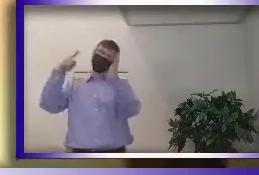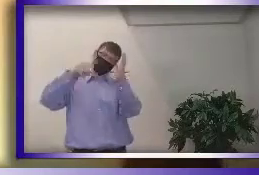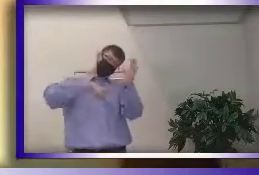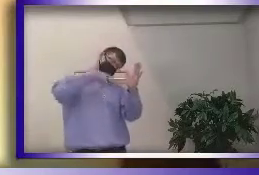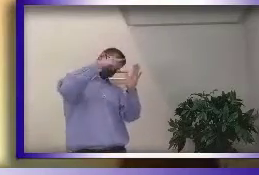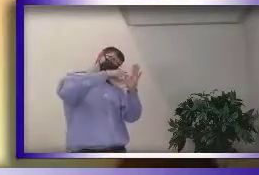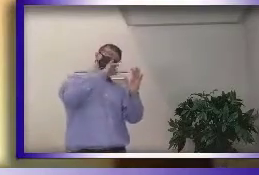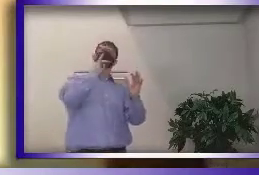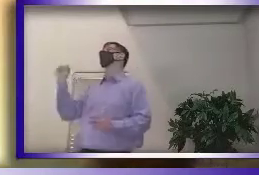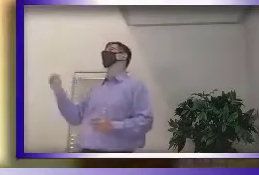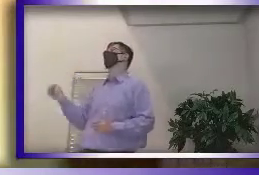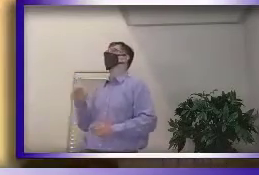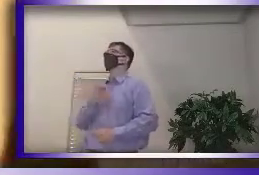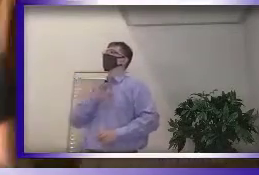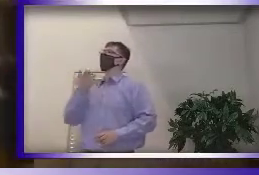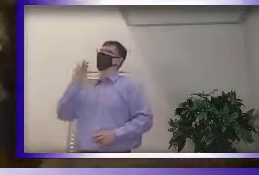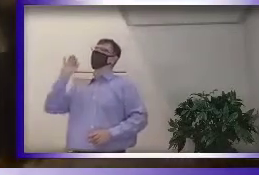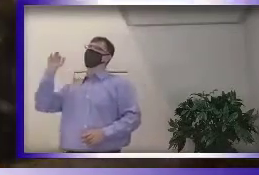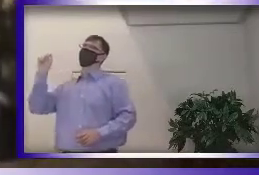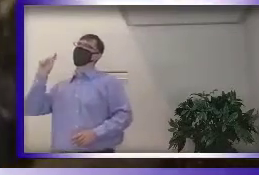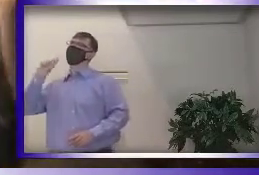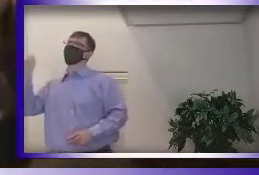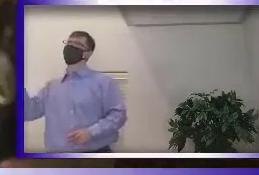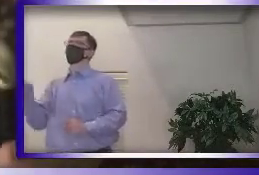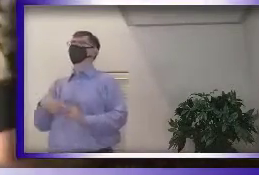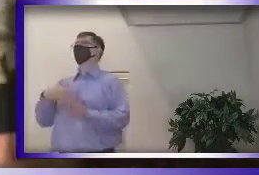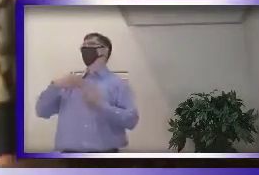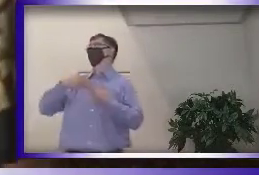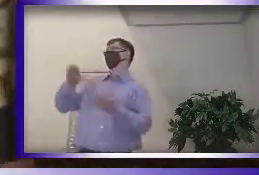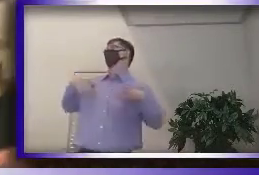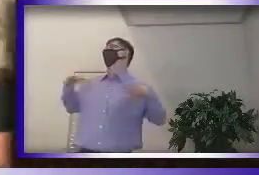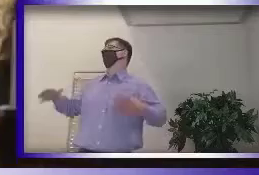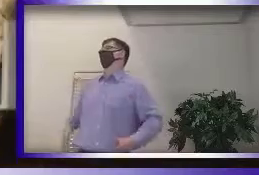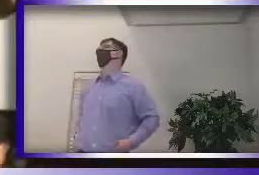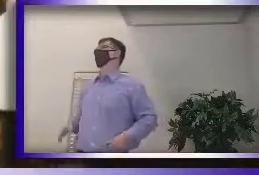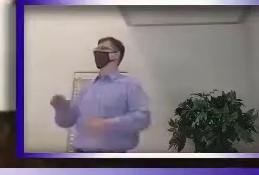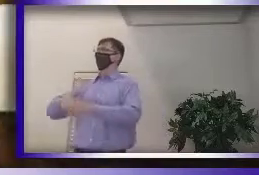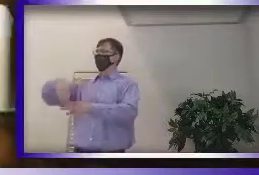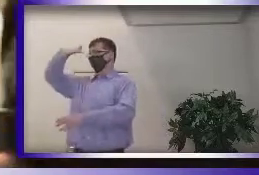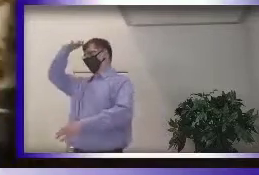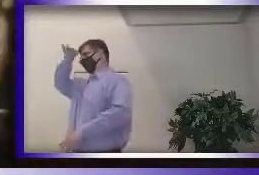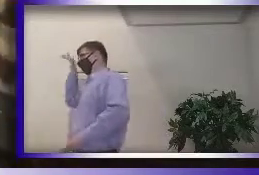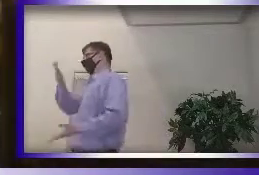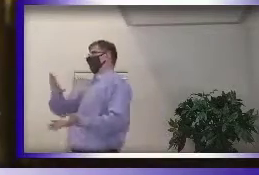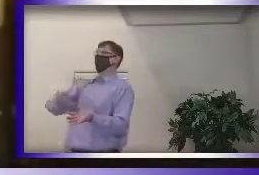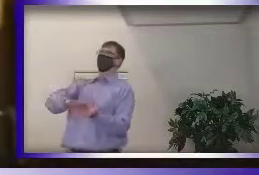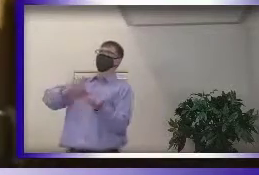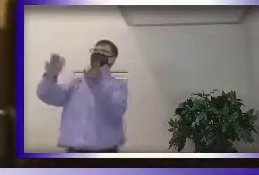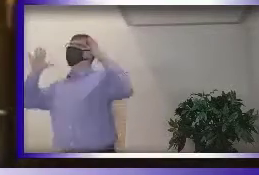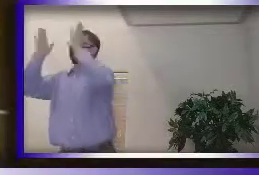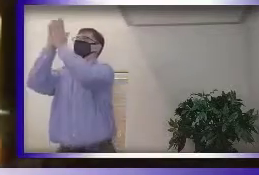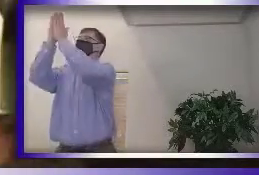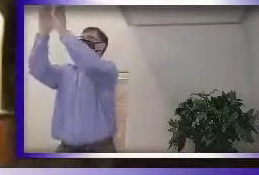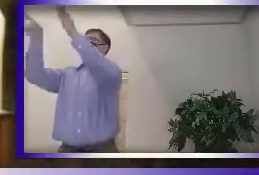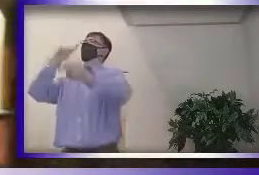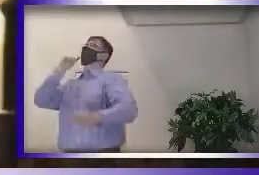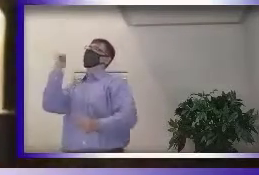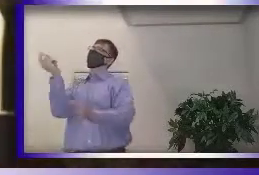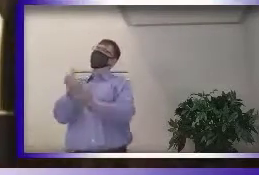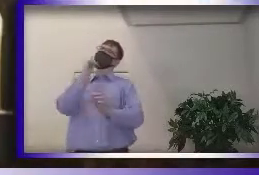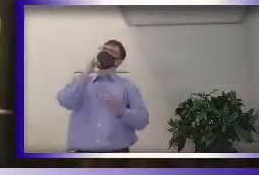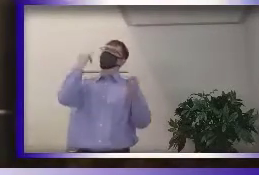rarely. To her, they were real people, and it was my touch with history. And it helped me understand